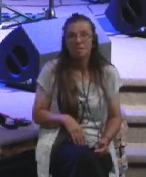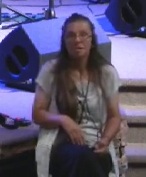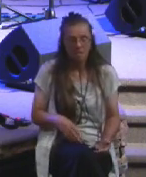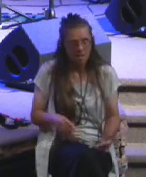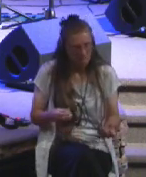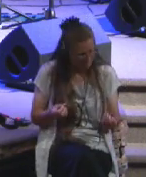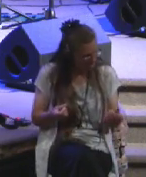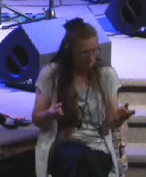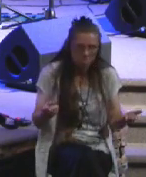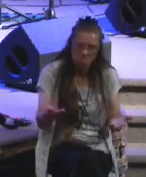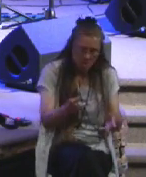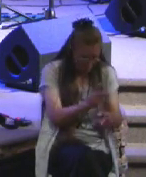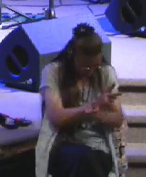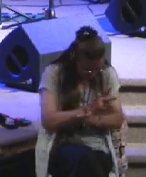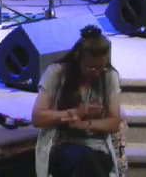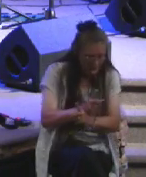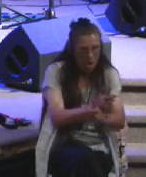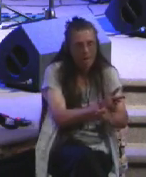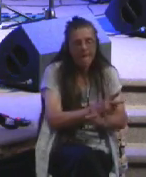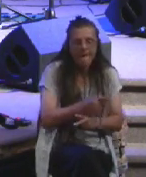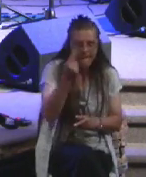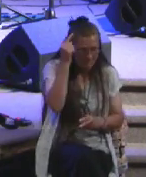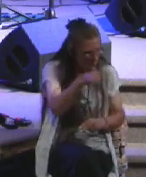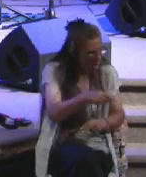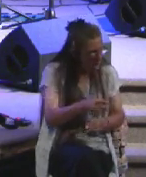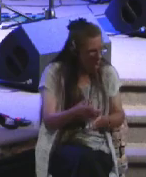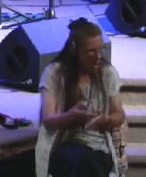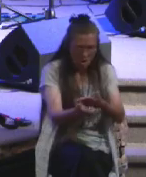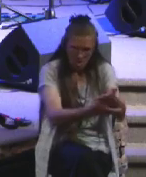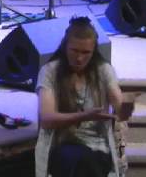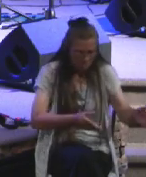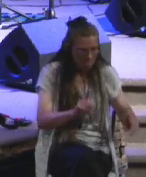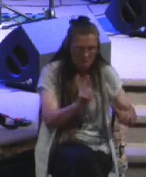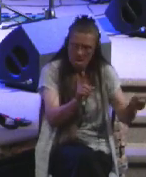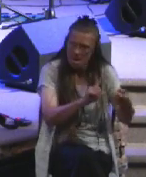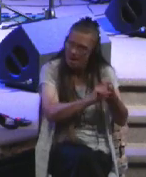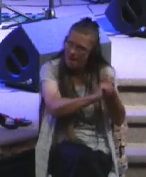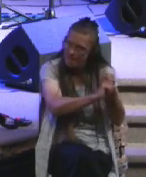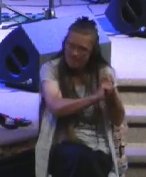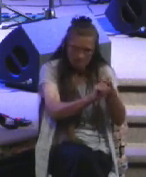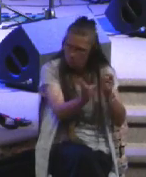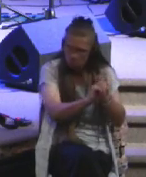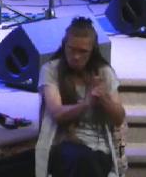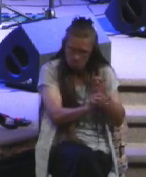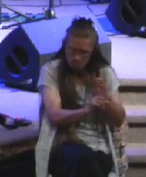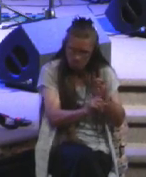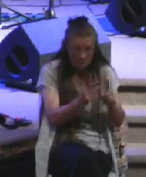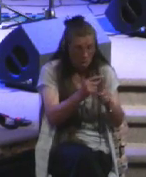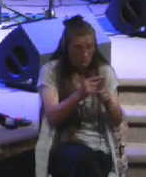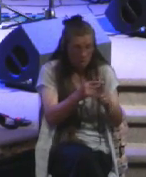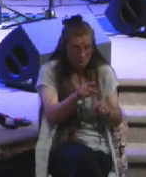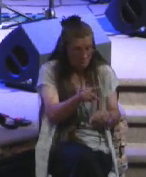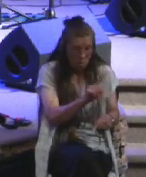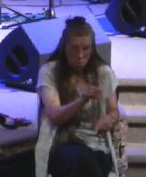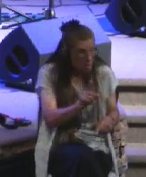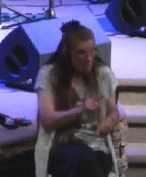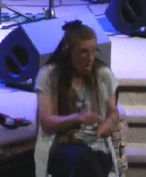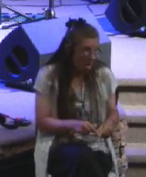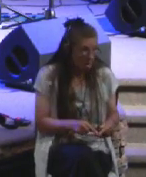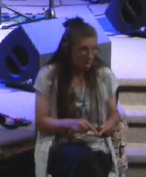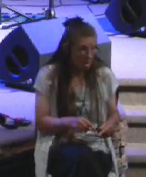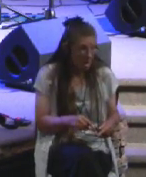would provide for her. But he would never have anything in that nature to happen again. Because what does the word of God say? You're not supposed